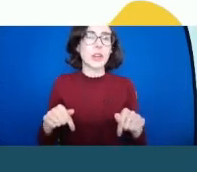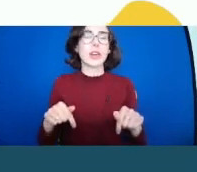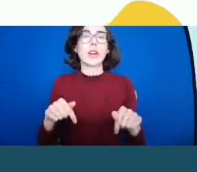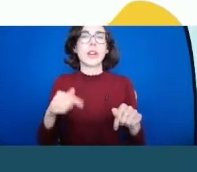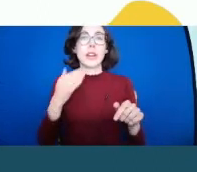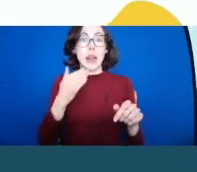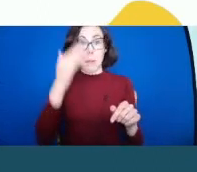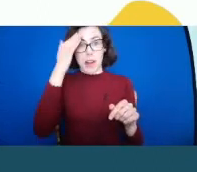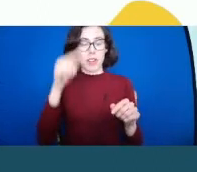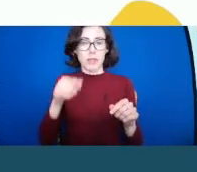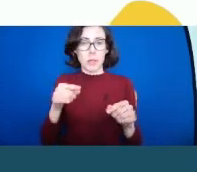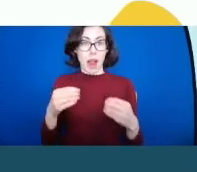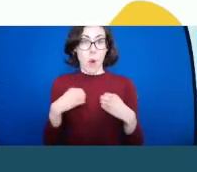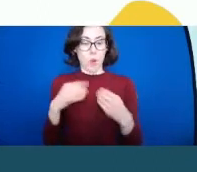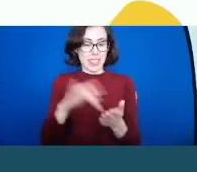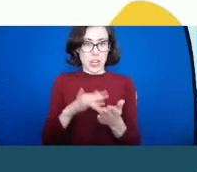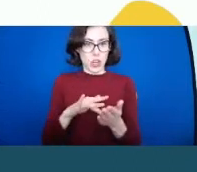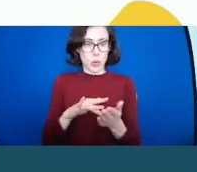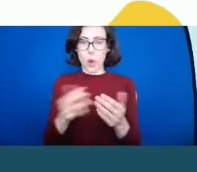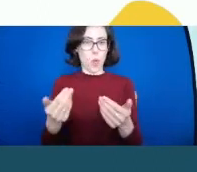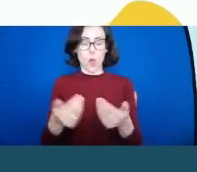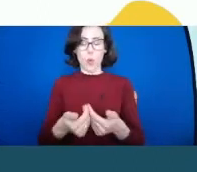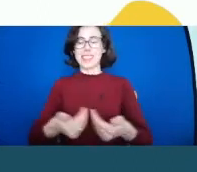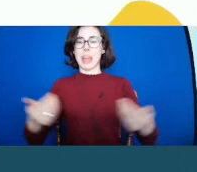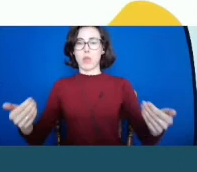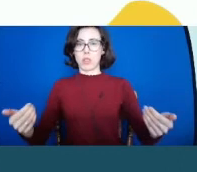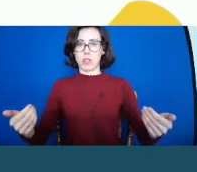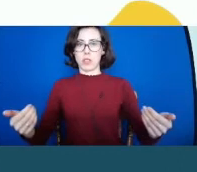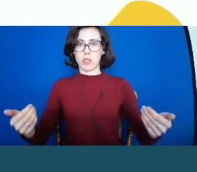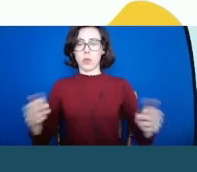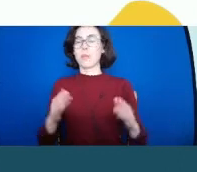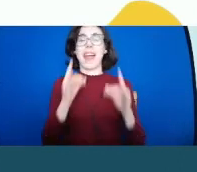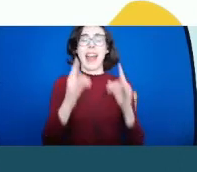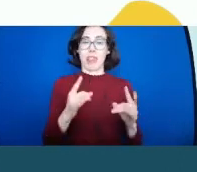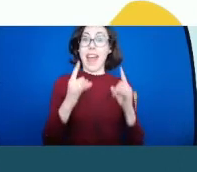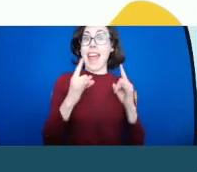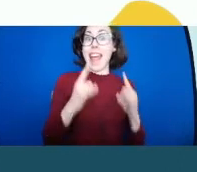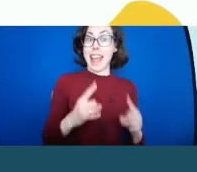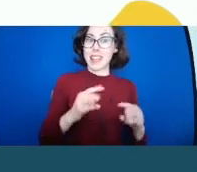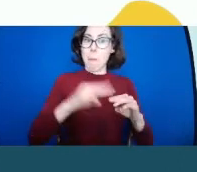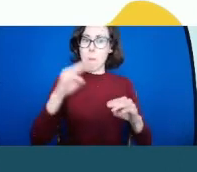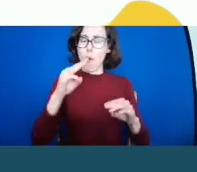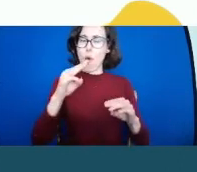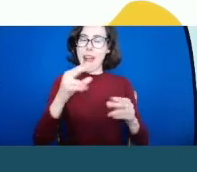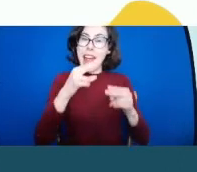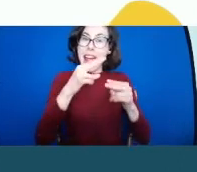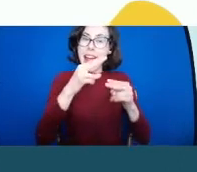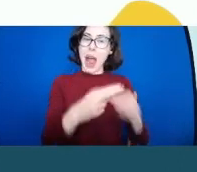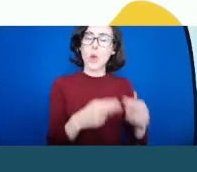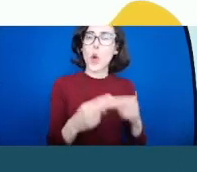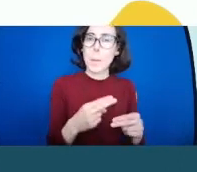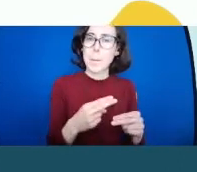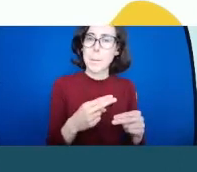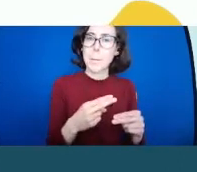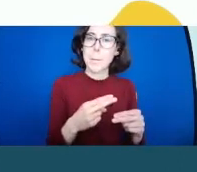Disability, we make it very clear that health is really more of an outcome that you're trying to achieve through some type of wellness program.